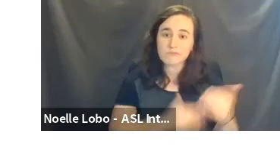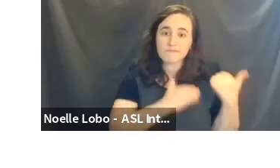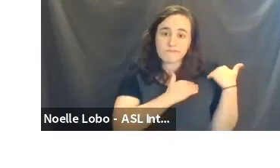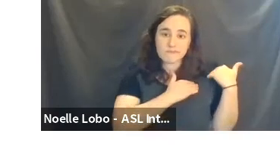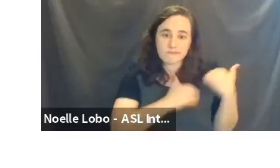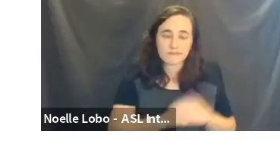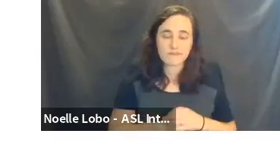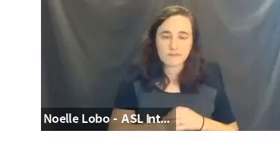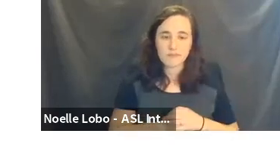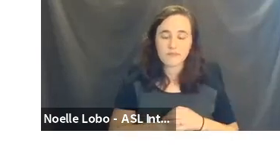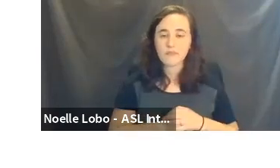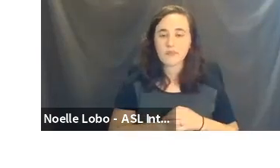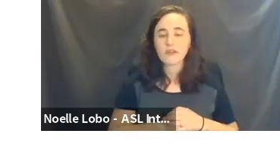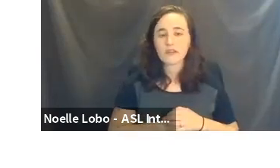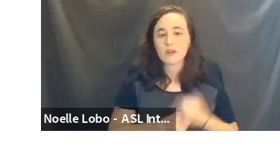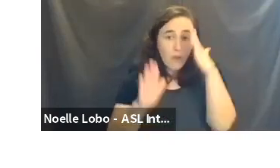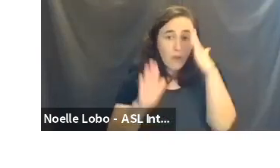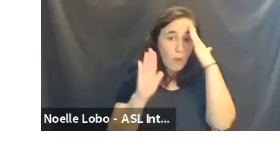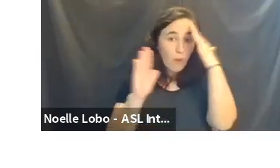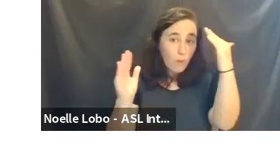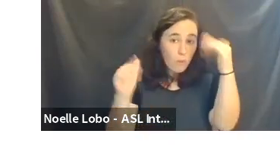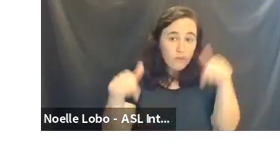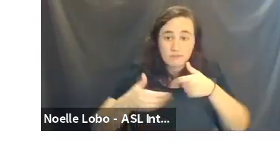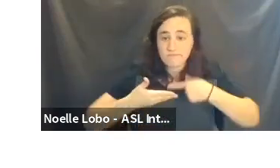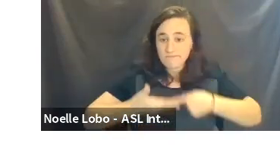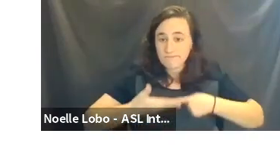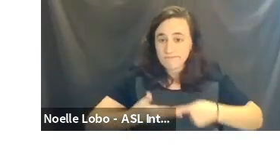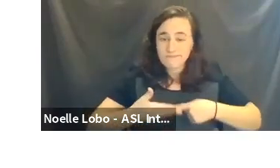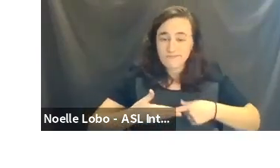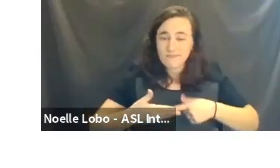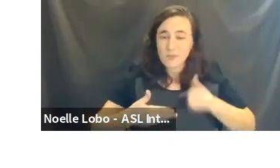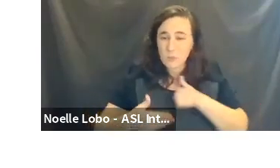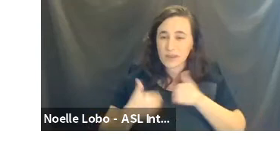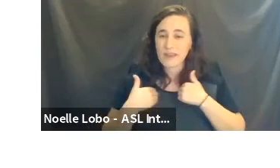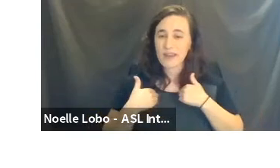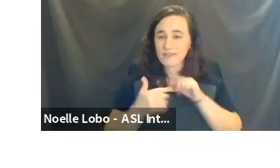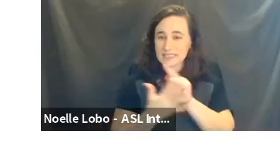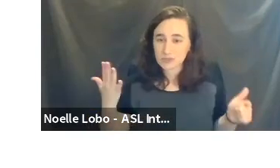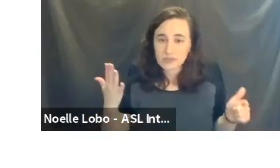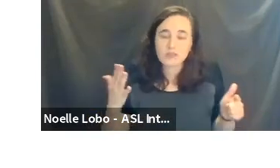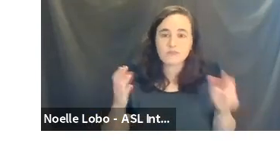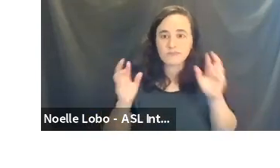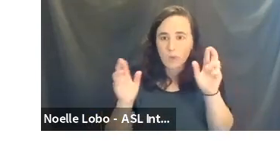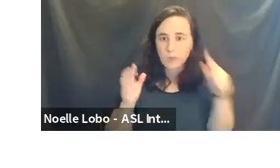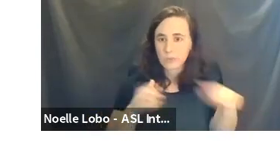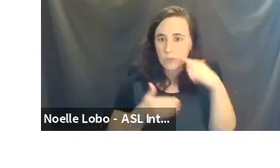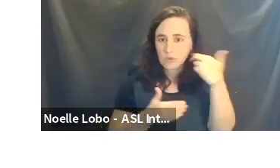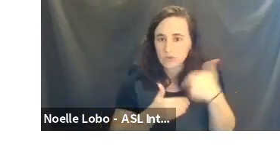hope through this discussion today, through this series, which we hope you will continue to join us over the coming